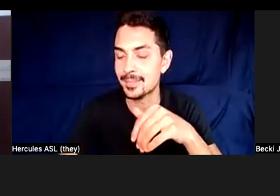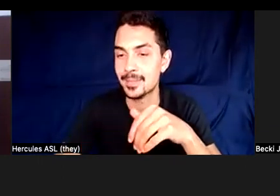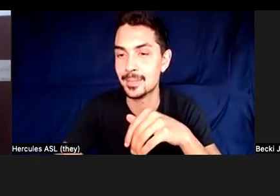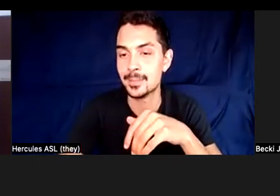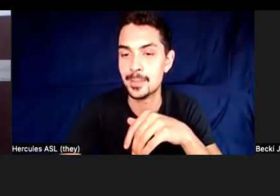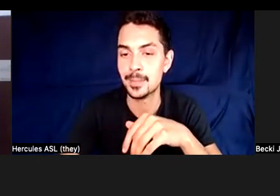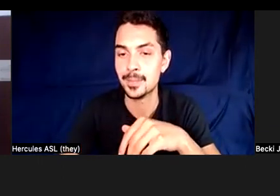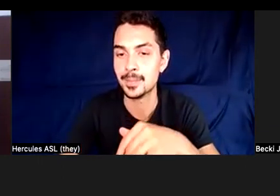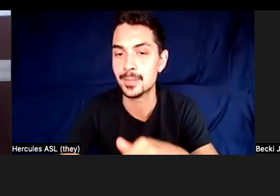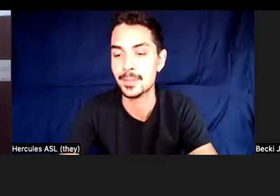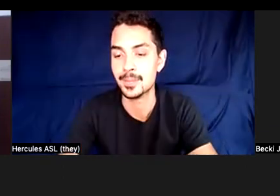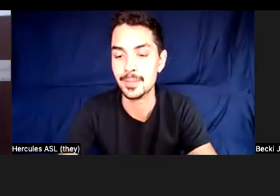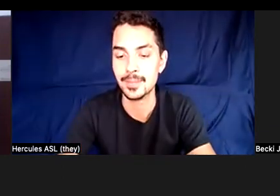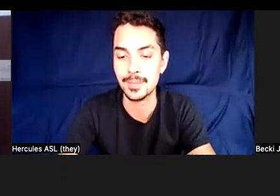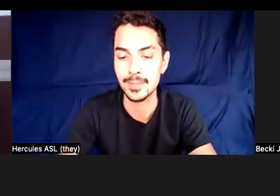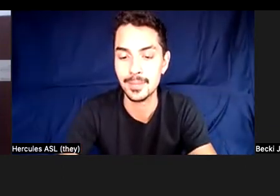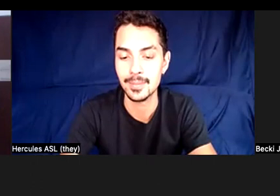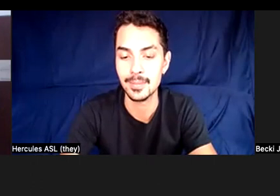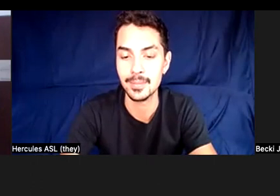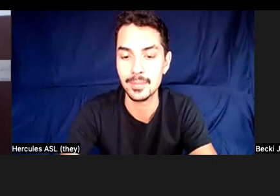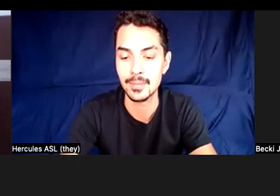Very cool.